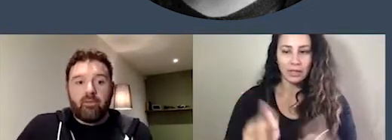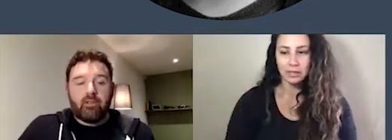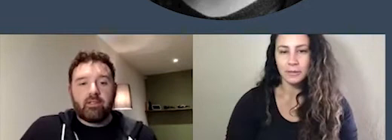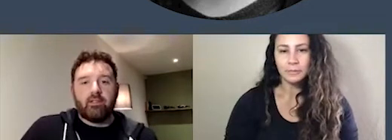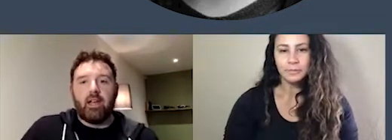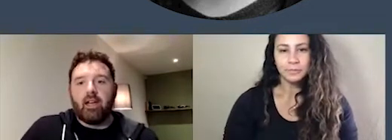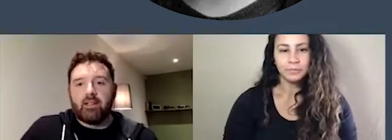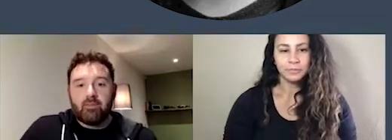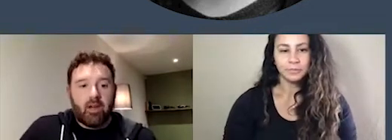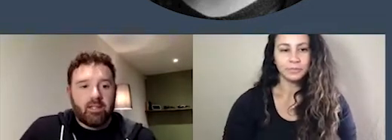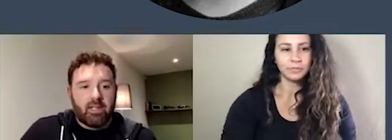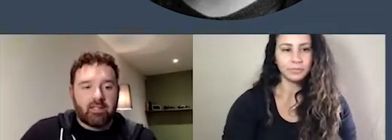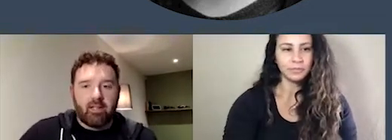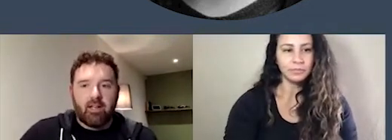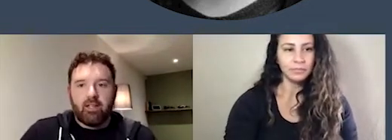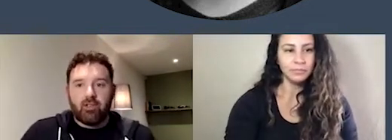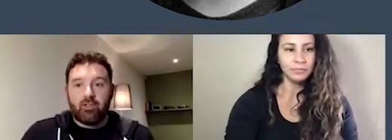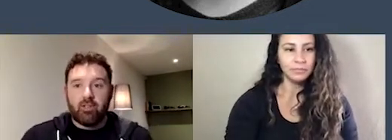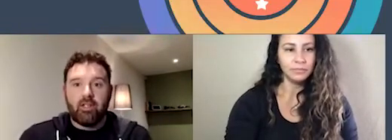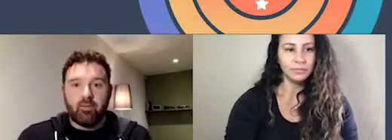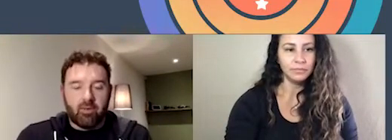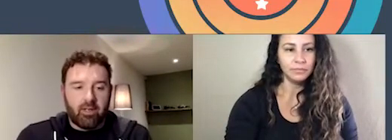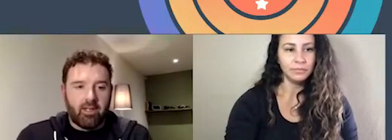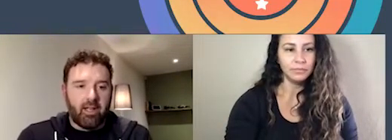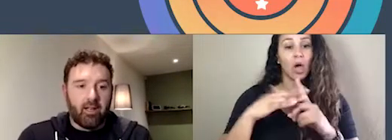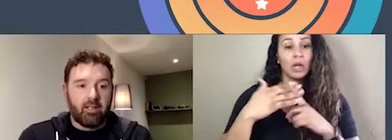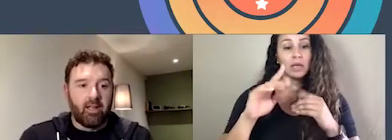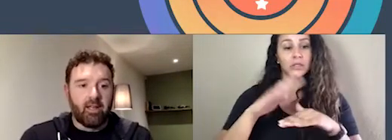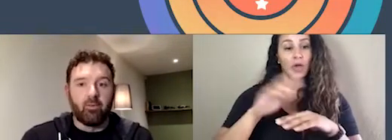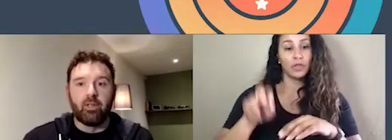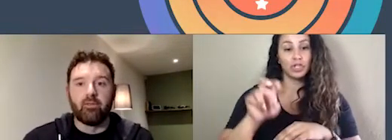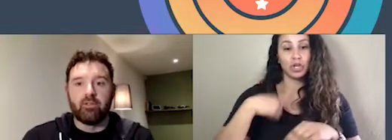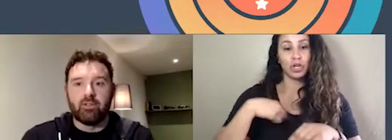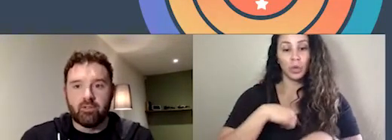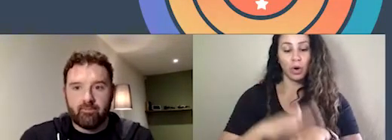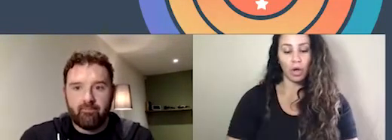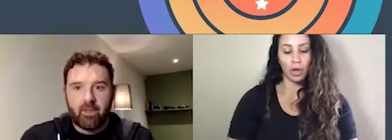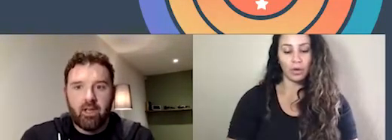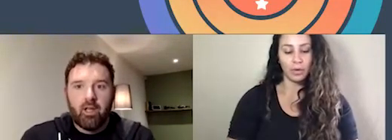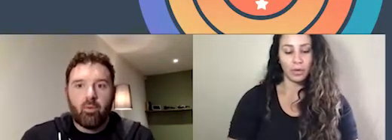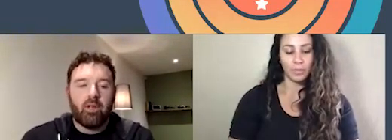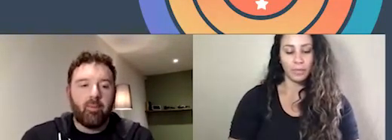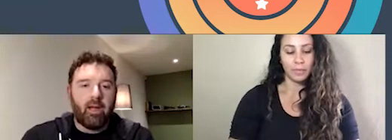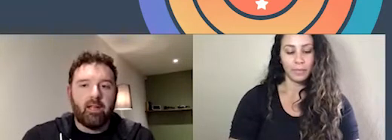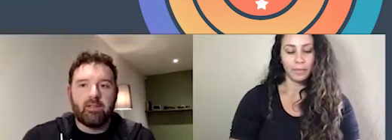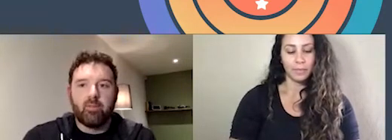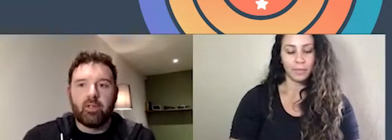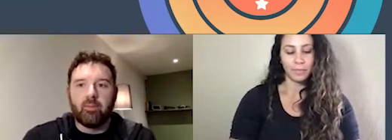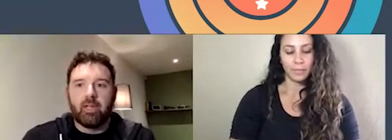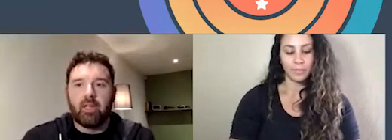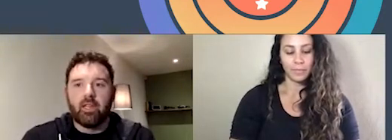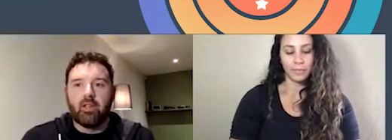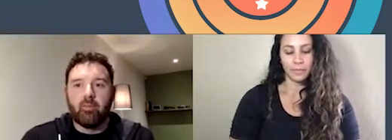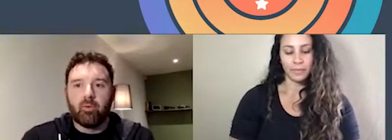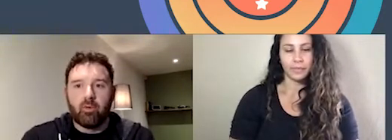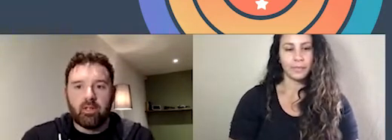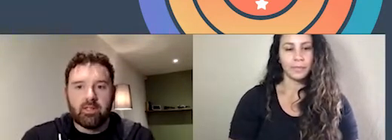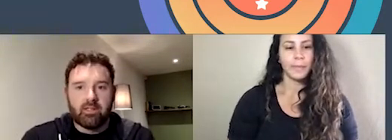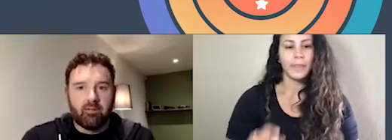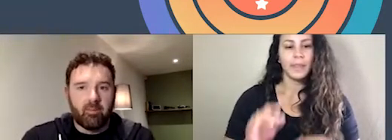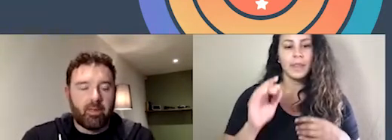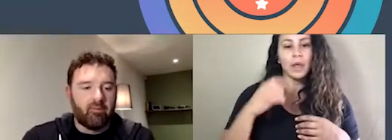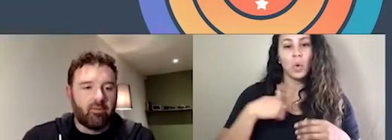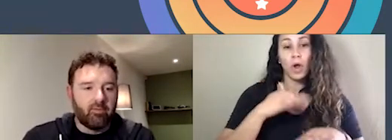But first, some context on the journey that we're on and that we'd love you to join. We're on a path to becoming the